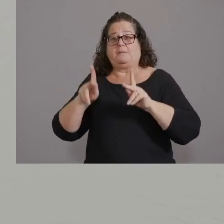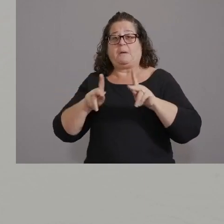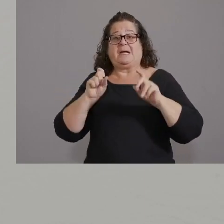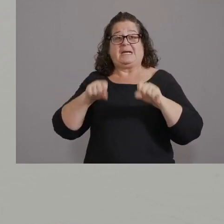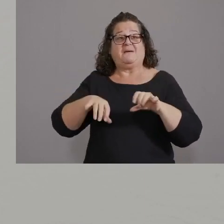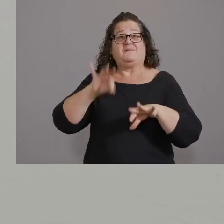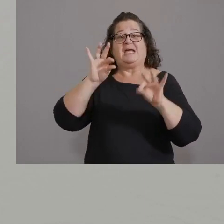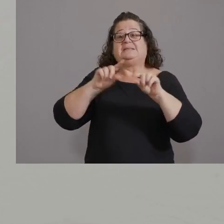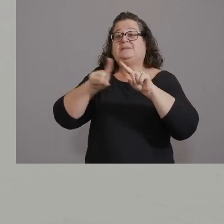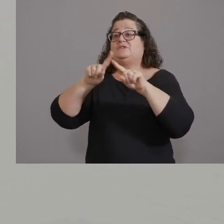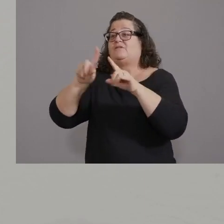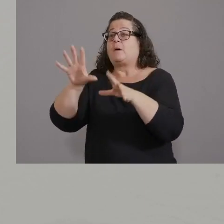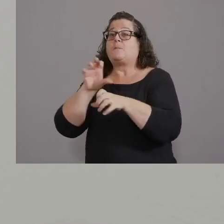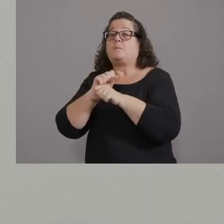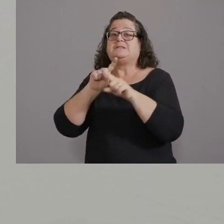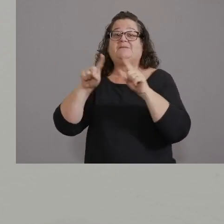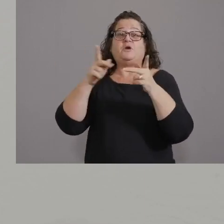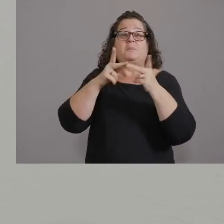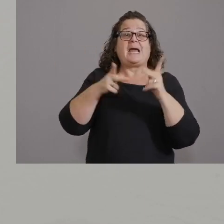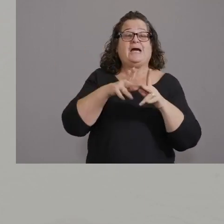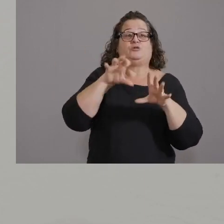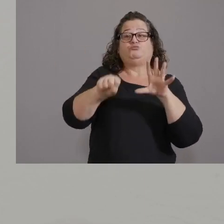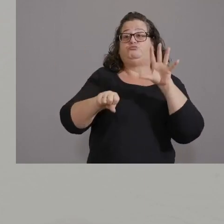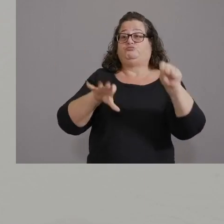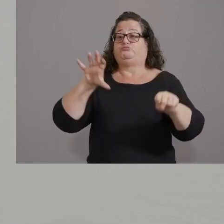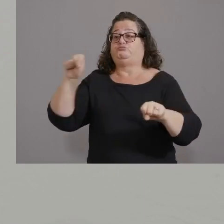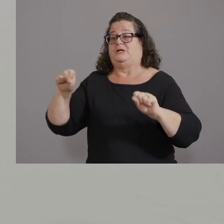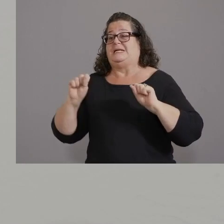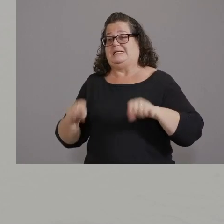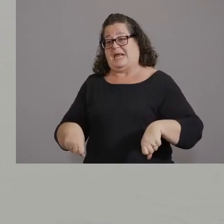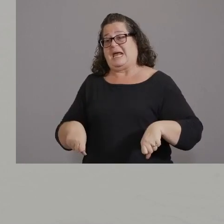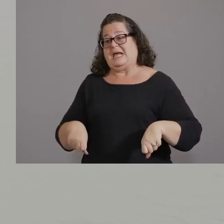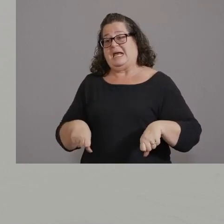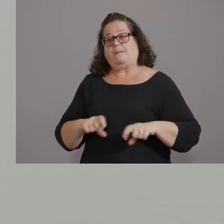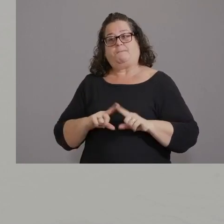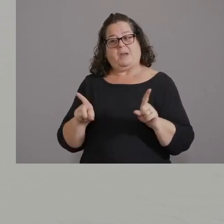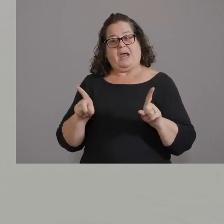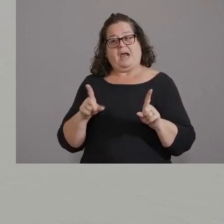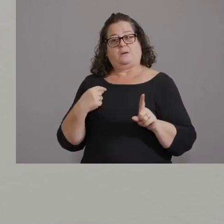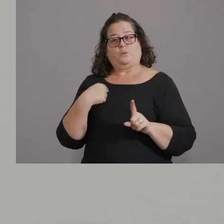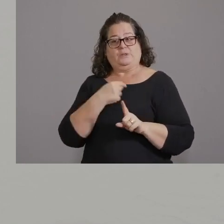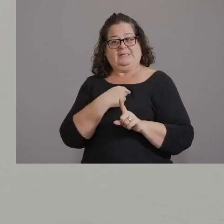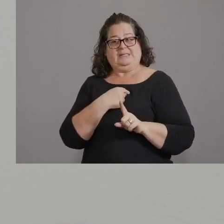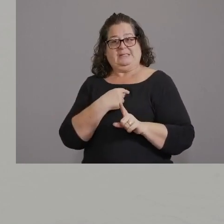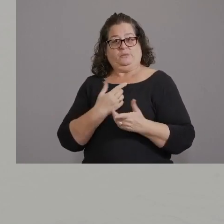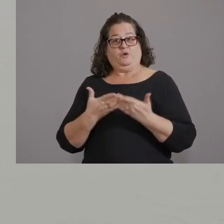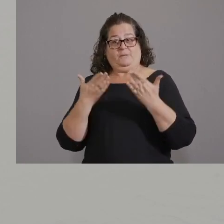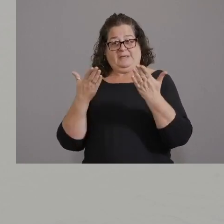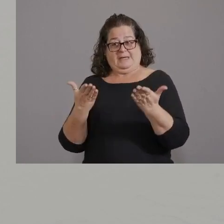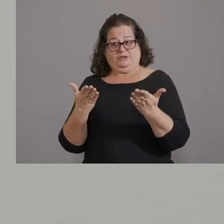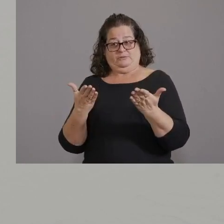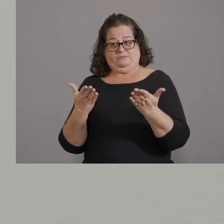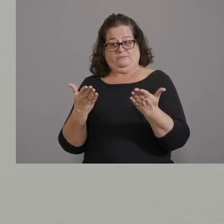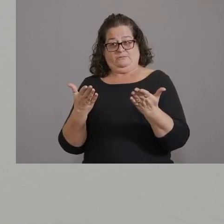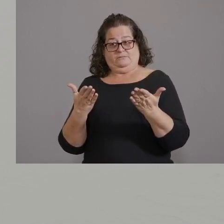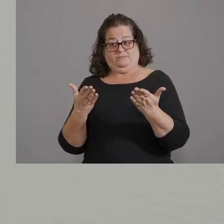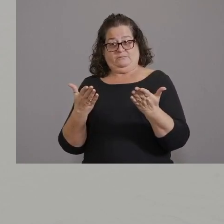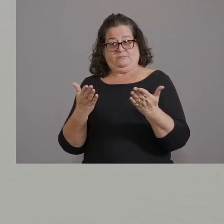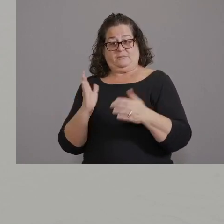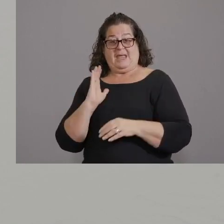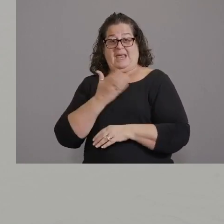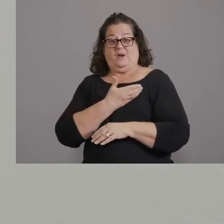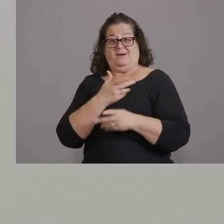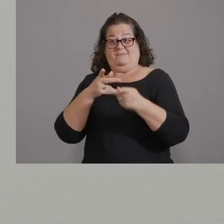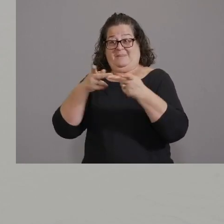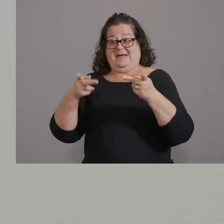be available and make those appointments. What we would recommend, like our pods, You really need to look at what the requirements are for